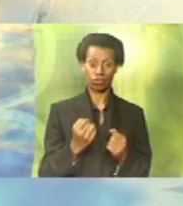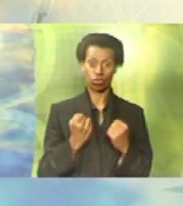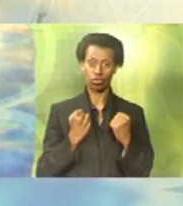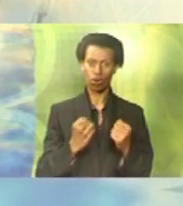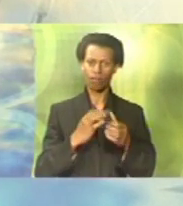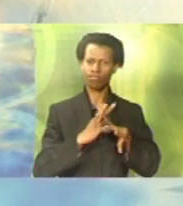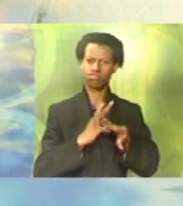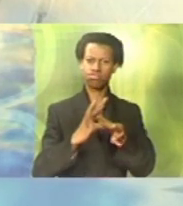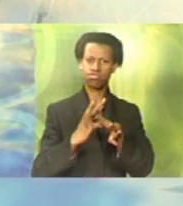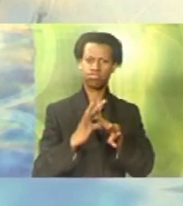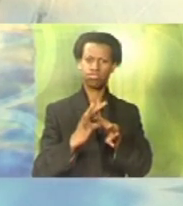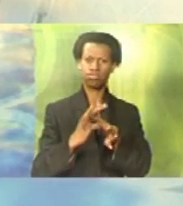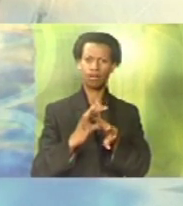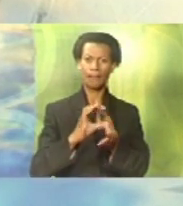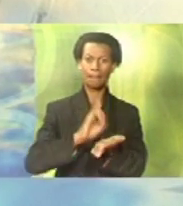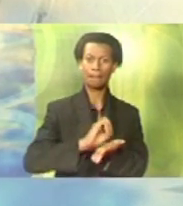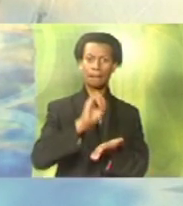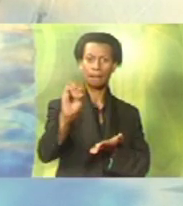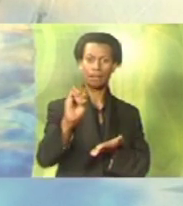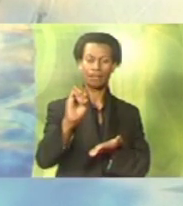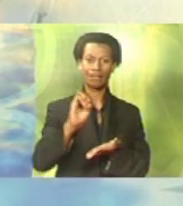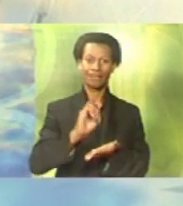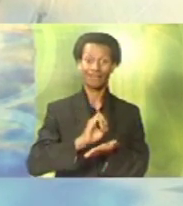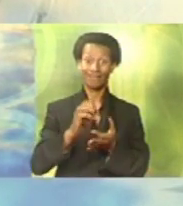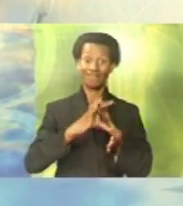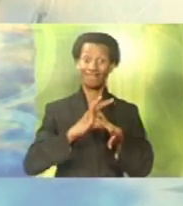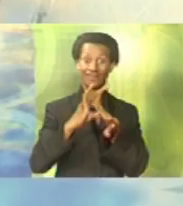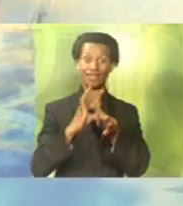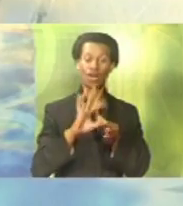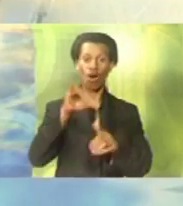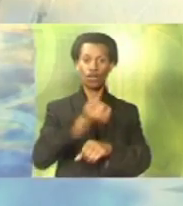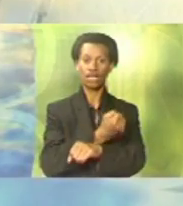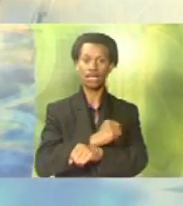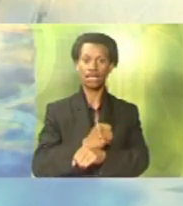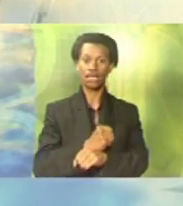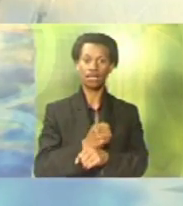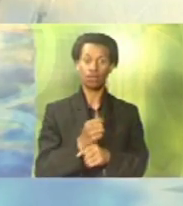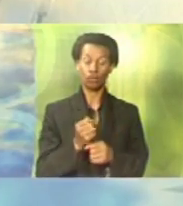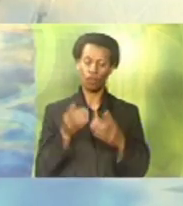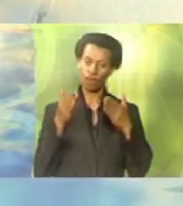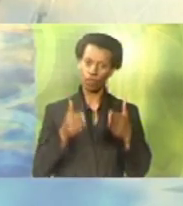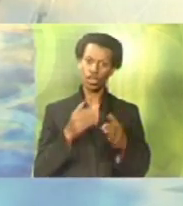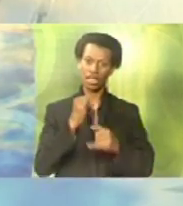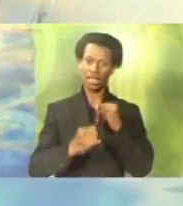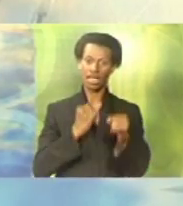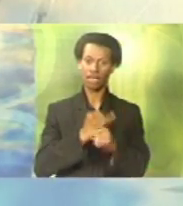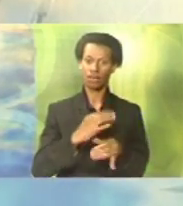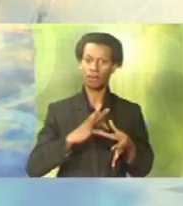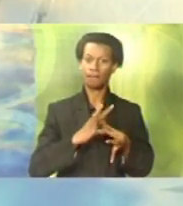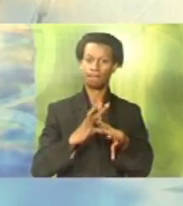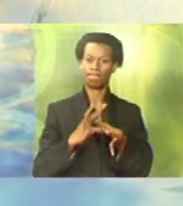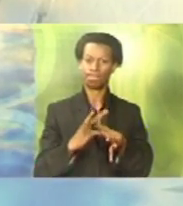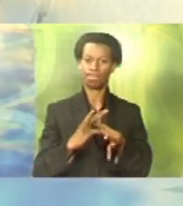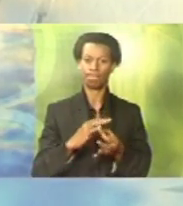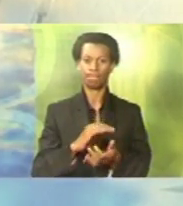foster trade and investment opportunities and at the same time commit Fiji towards enhancing international cooperation.